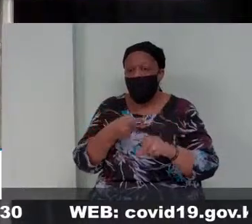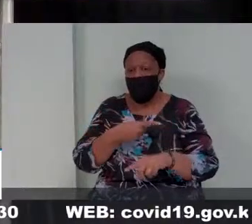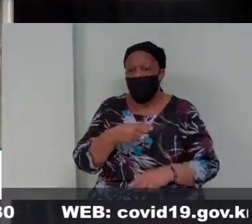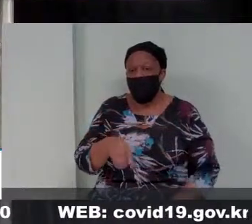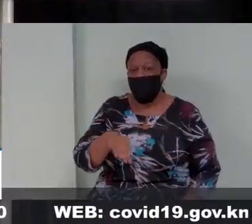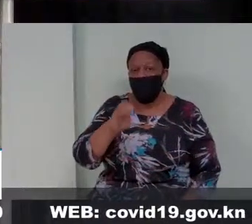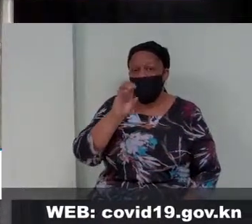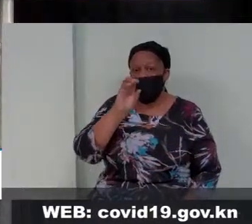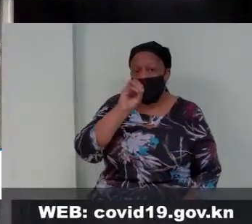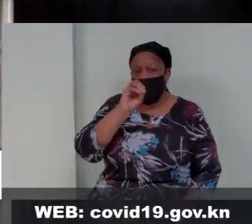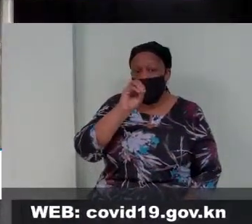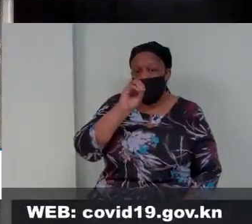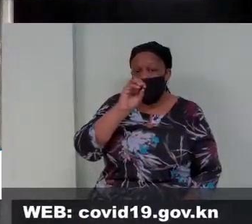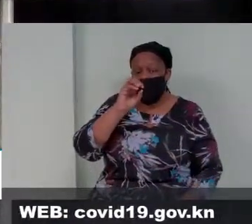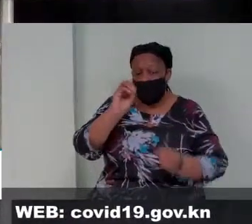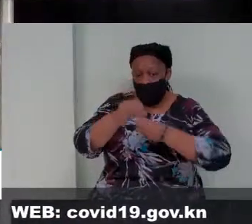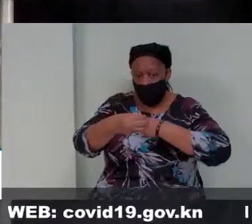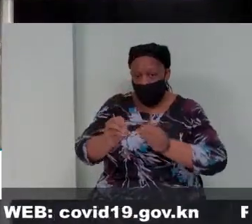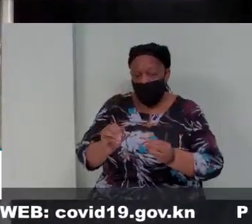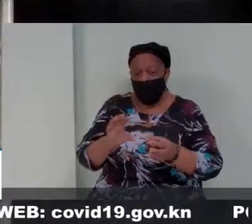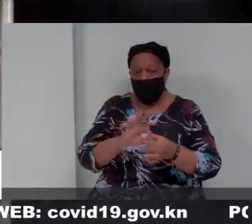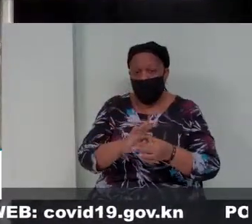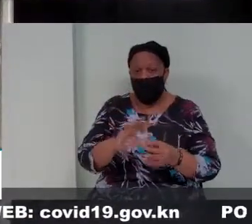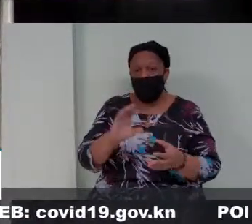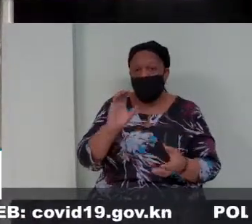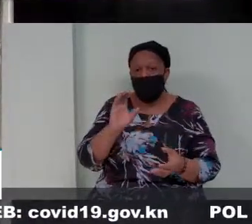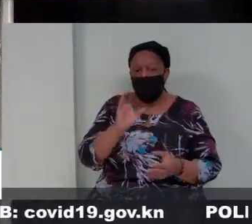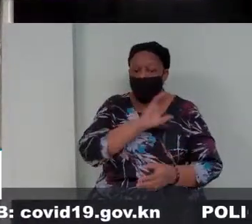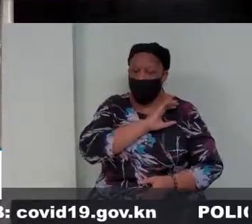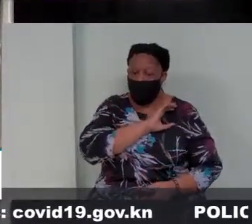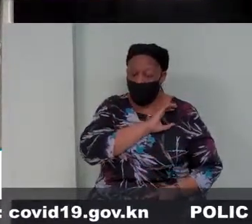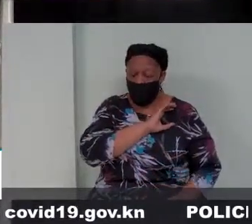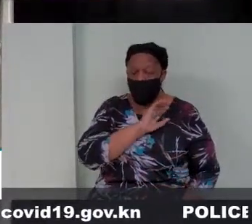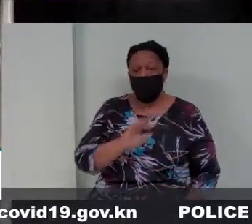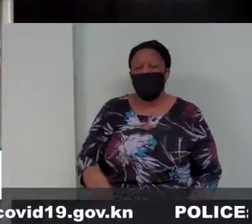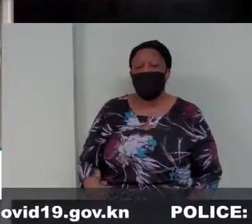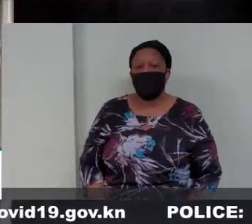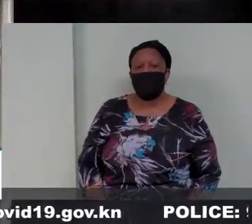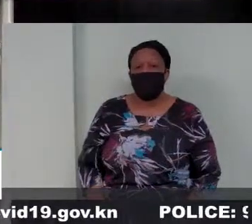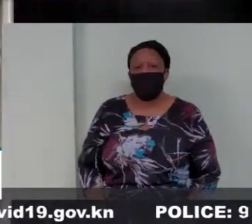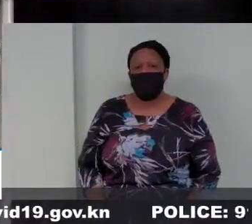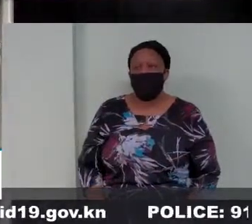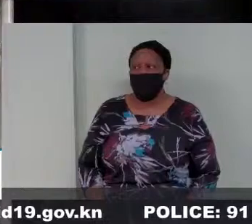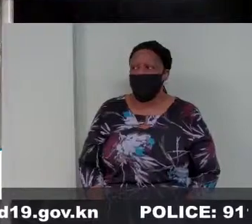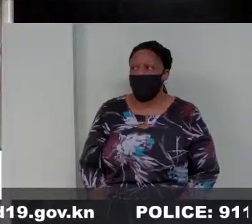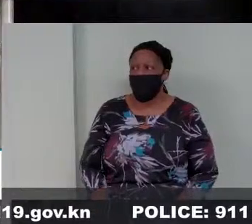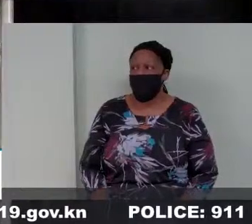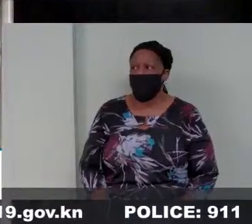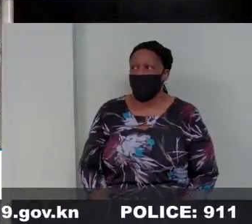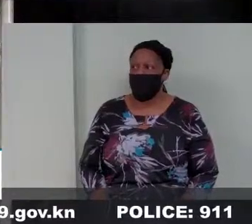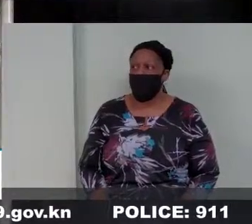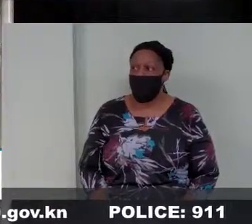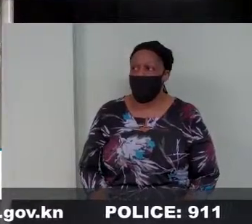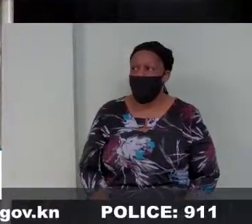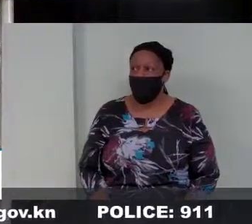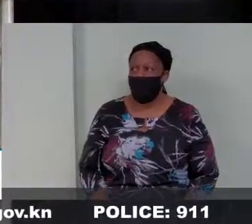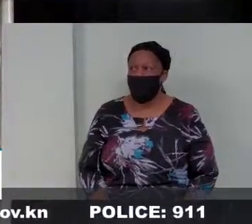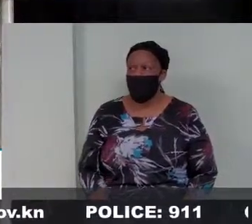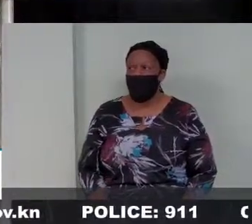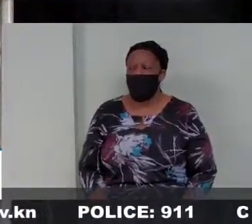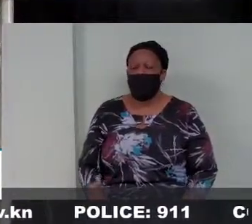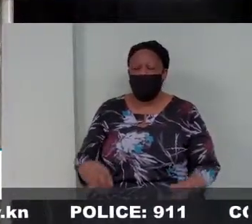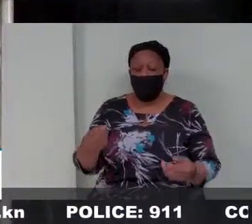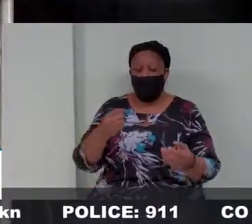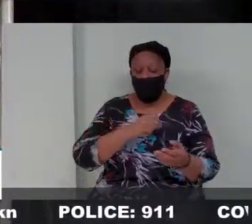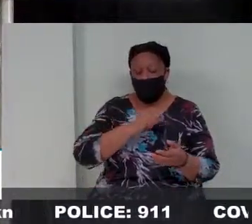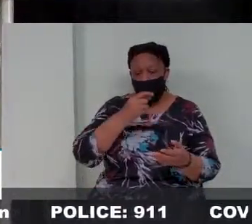officeofcommissioner@police.kn. So send an email indicating the time and date of your event and how many persons you expect to attend. Thank you.